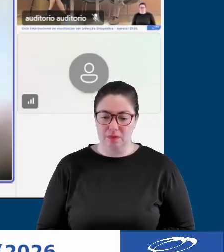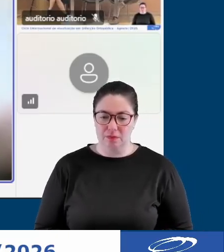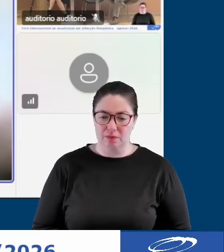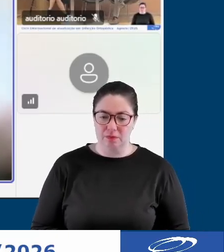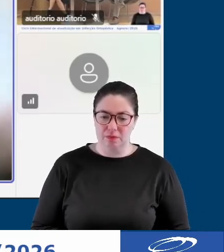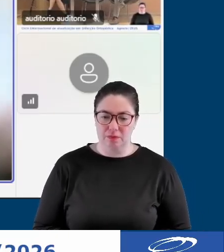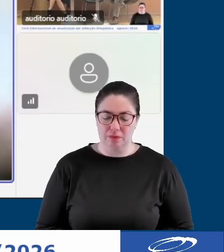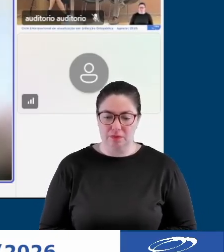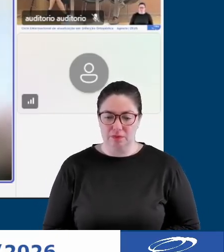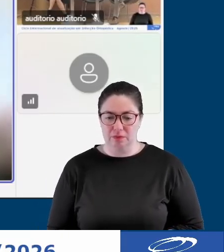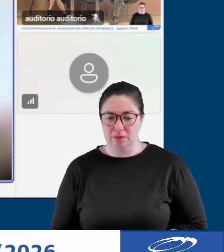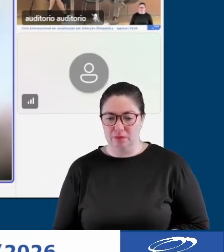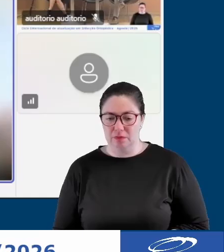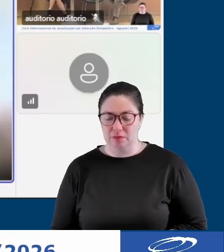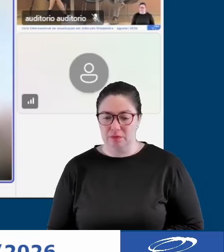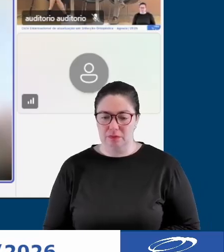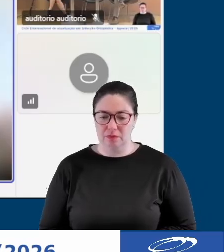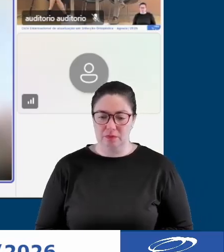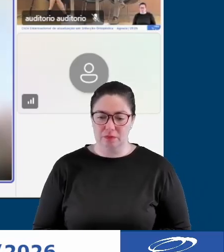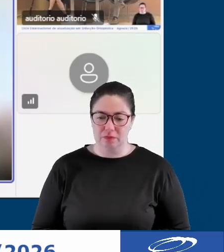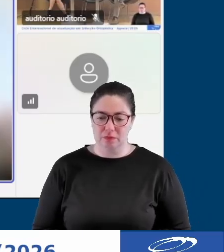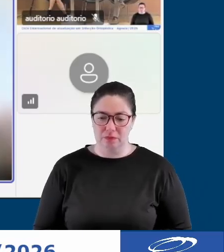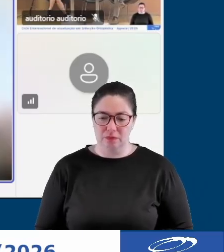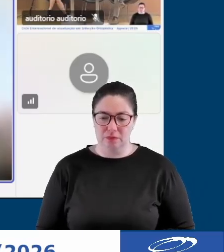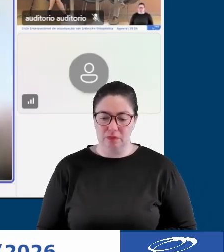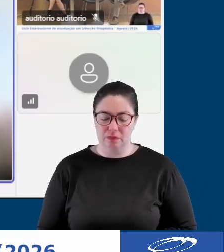it's delivered. For instance, if you apply it in a